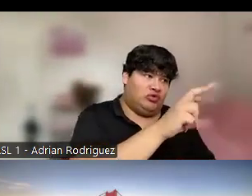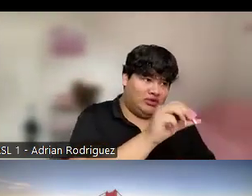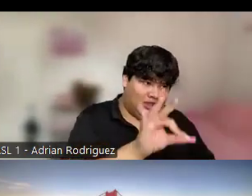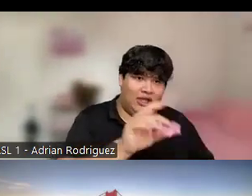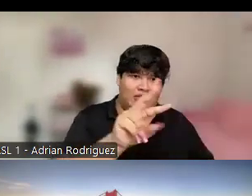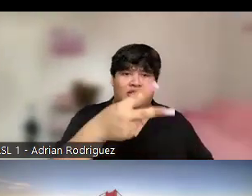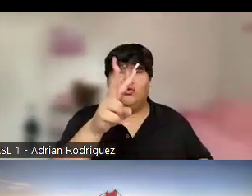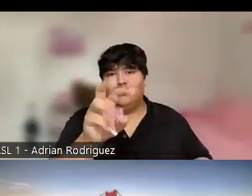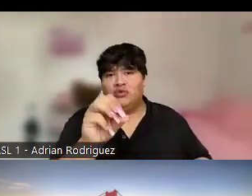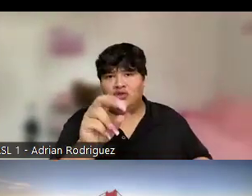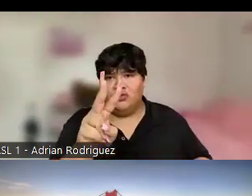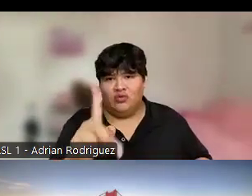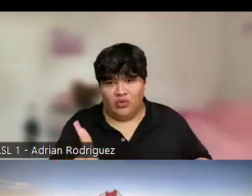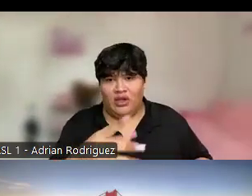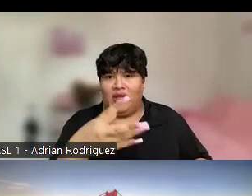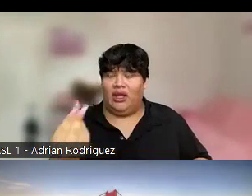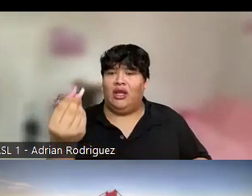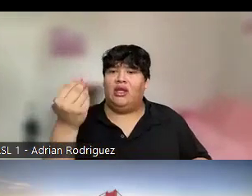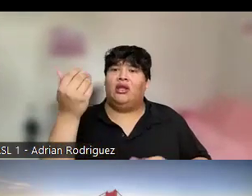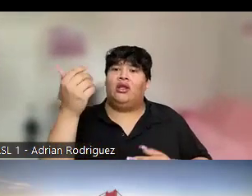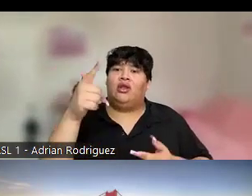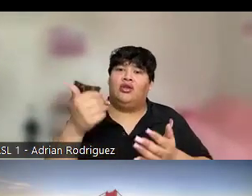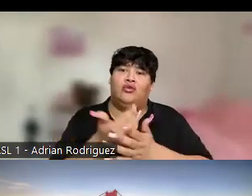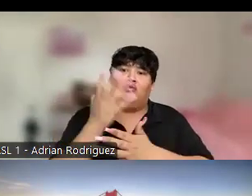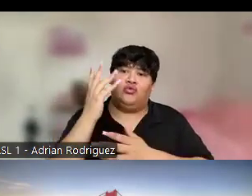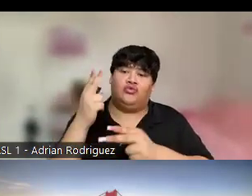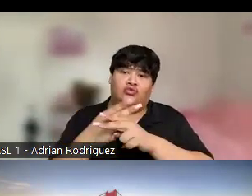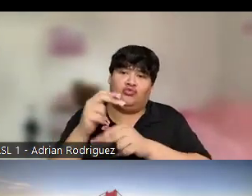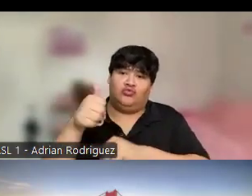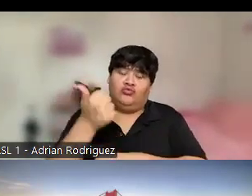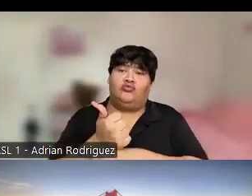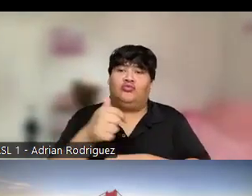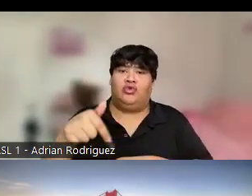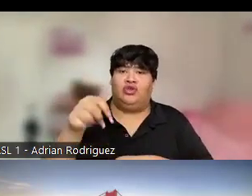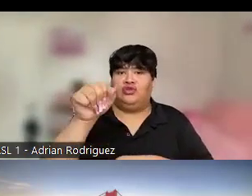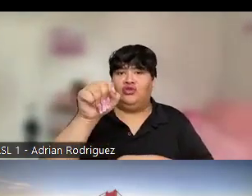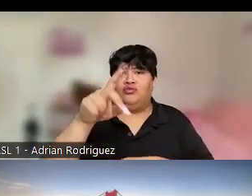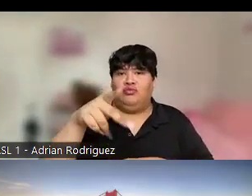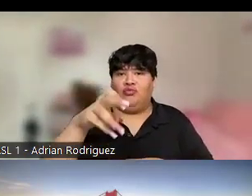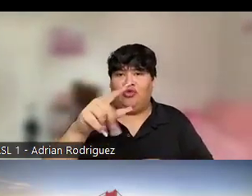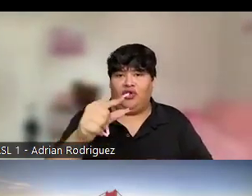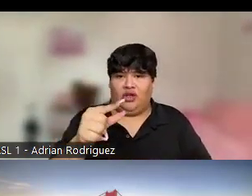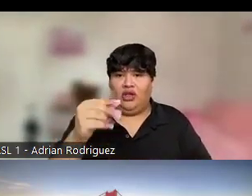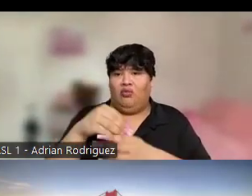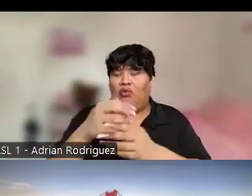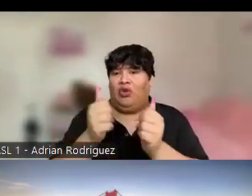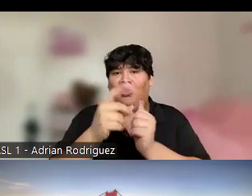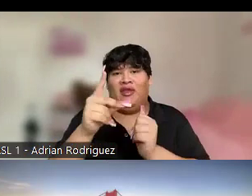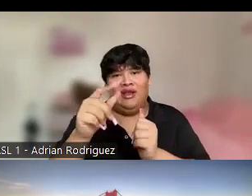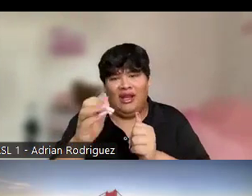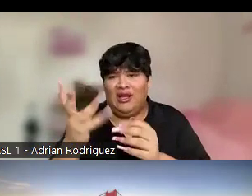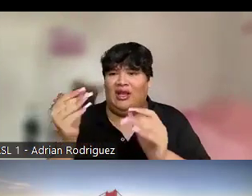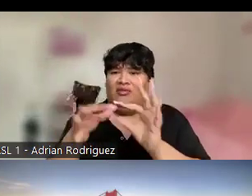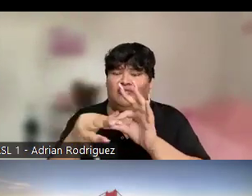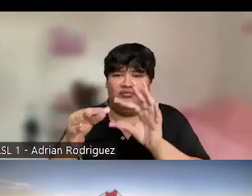then this report, I'm going to give you a sneak peek, should be out later this spring with all of the data and the details that